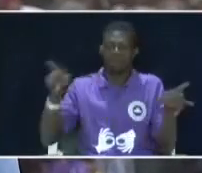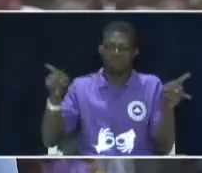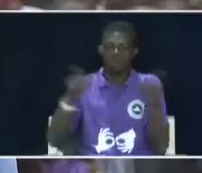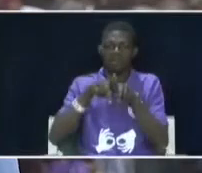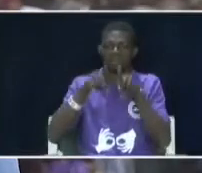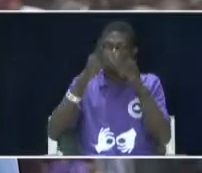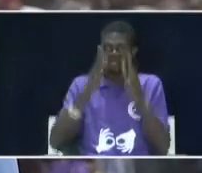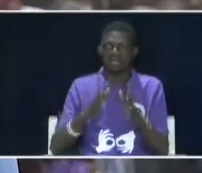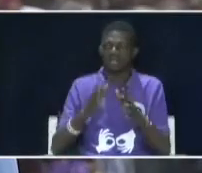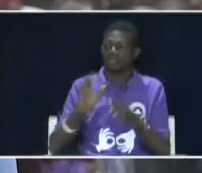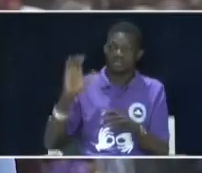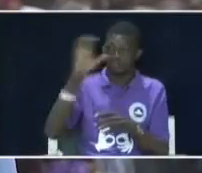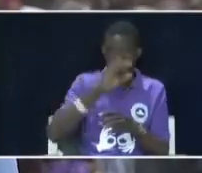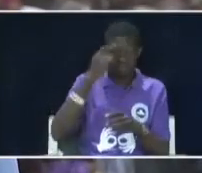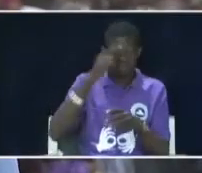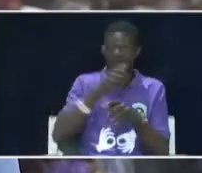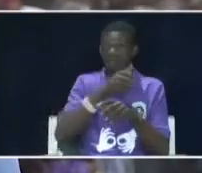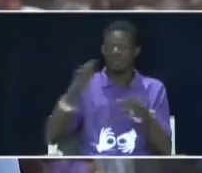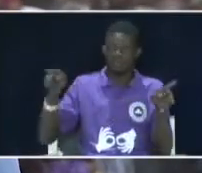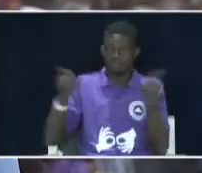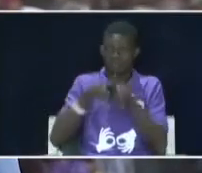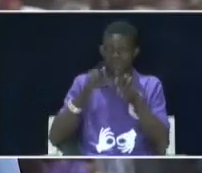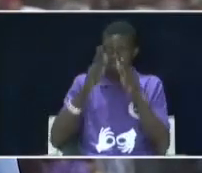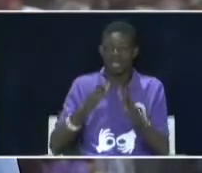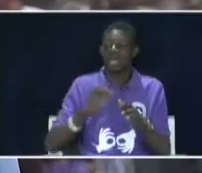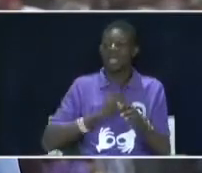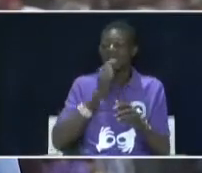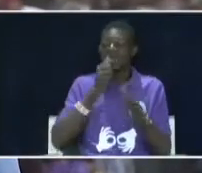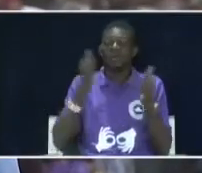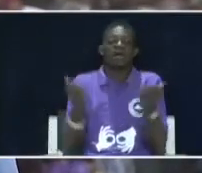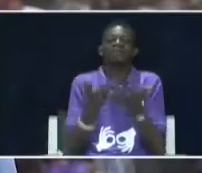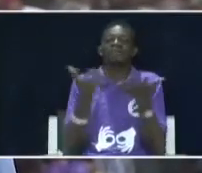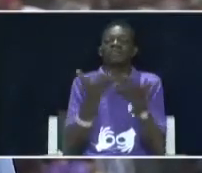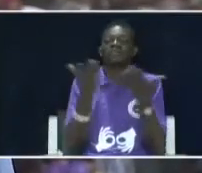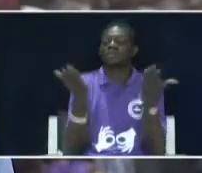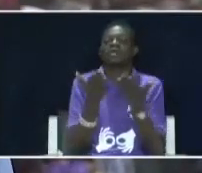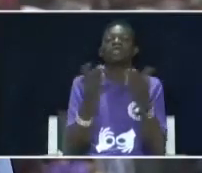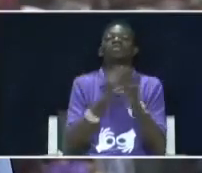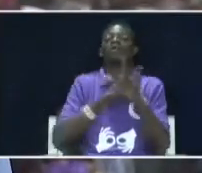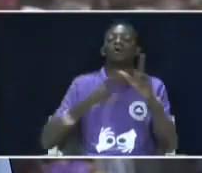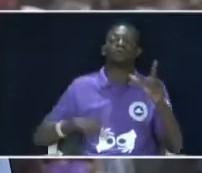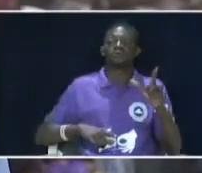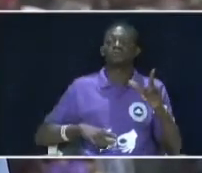If you're looking for a partner, I'm available, Lord.